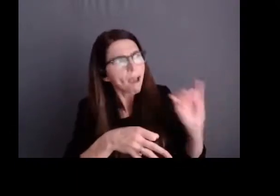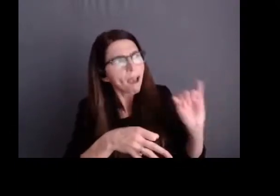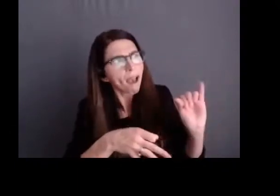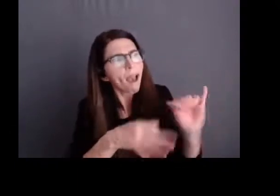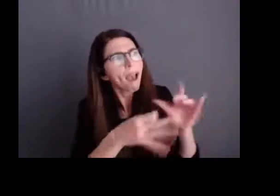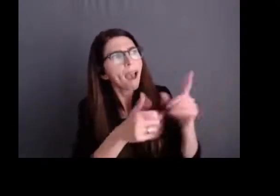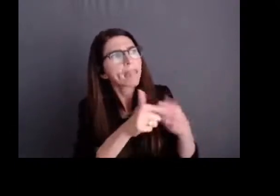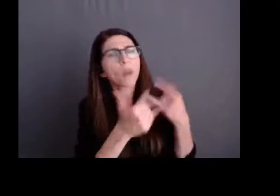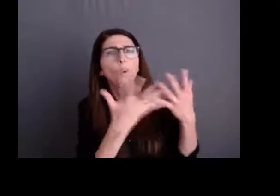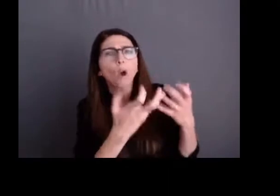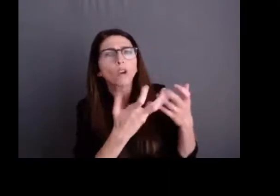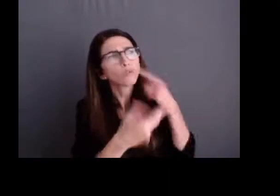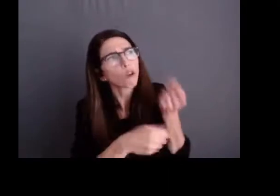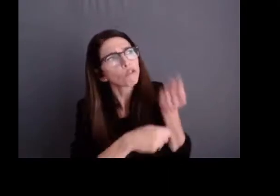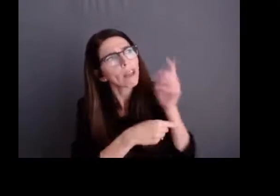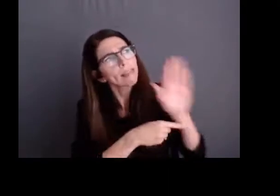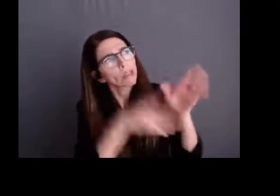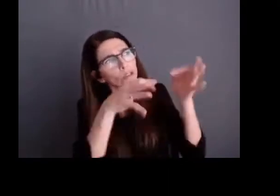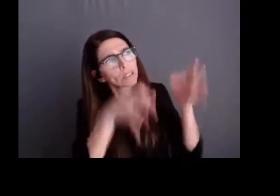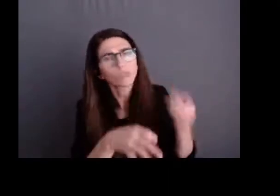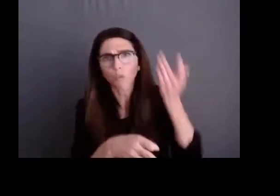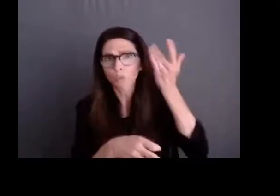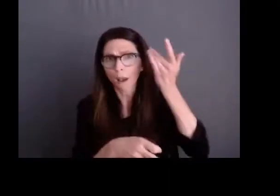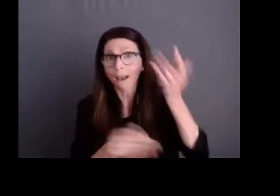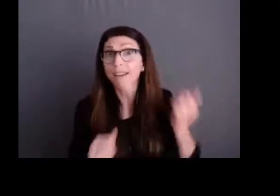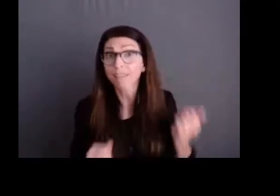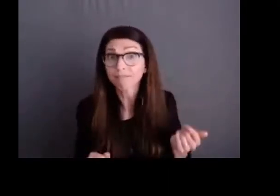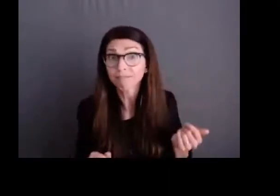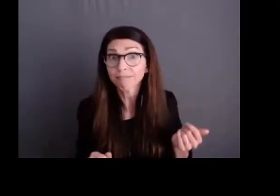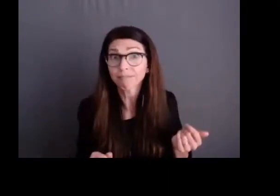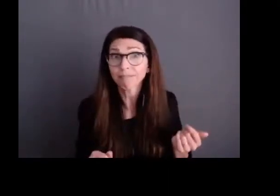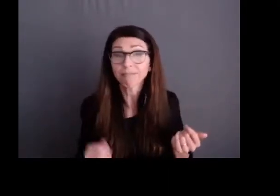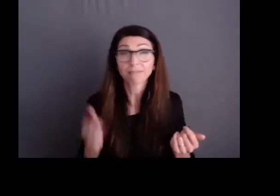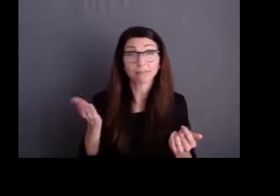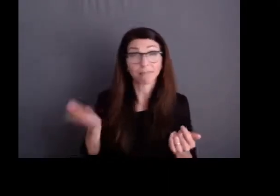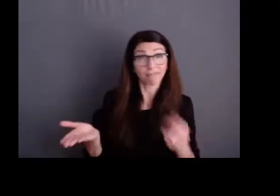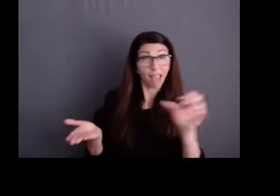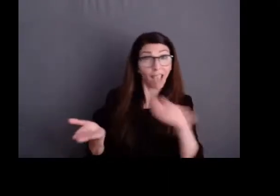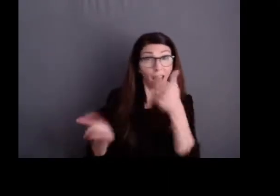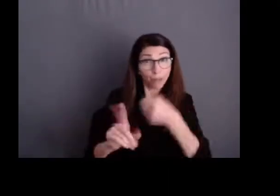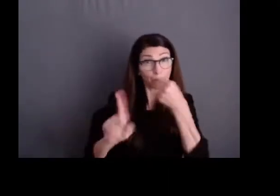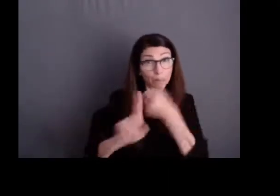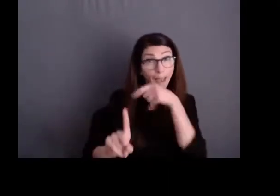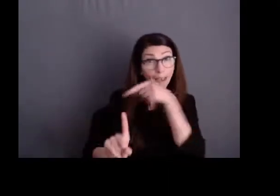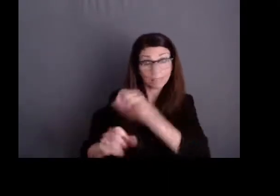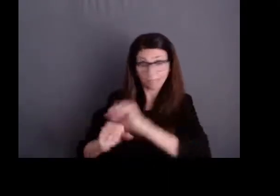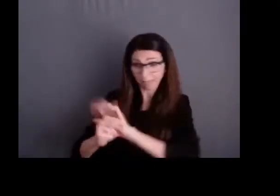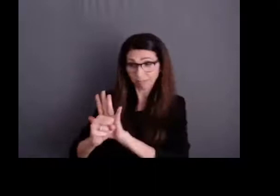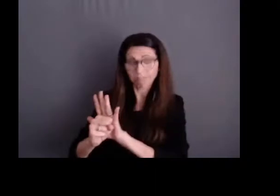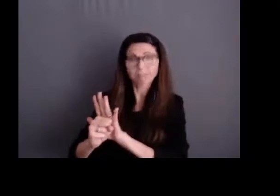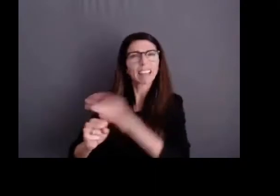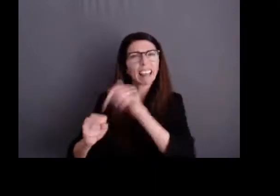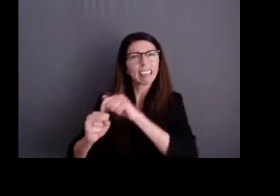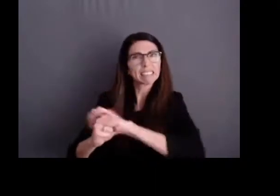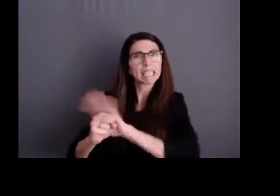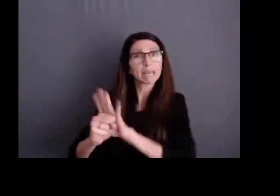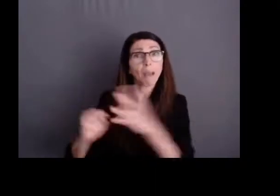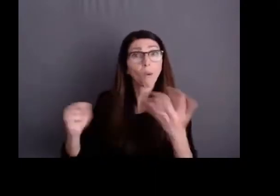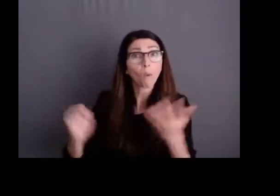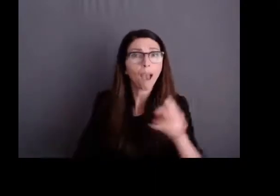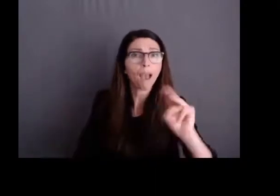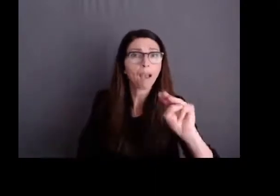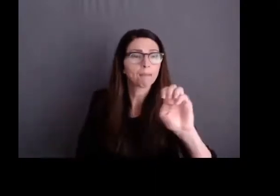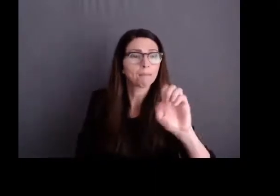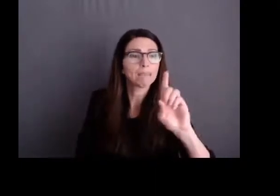us is a really different role for media, which has just, it's fascinated me that we